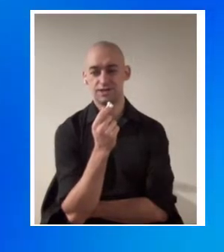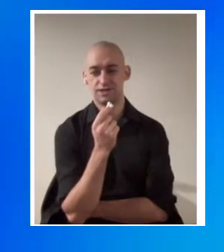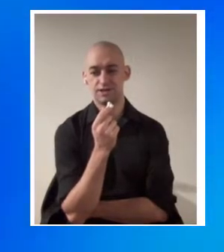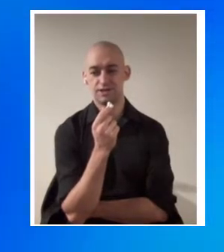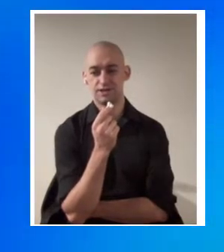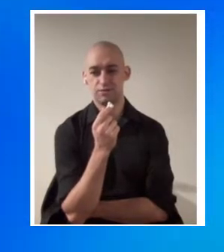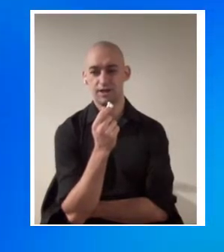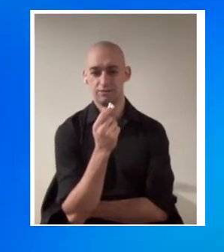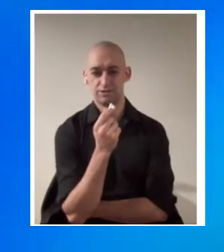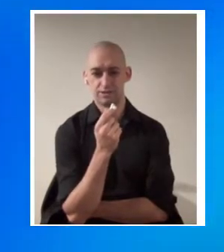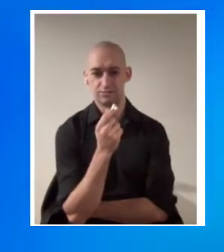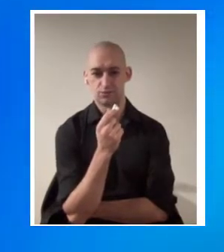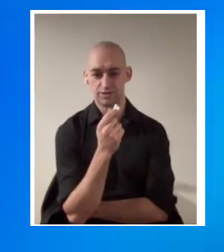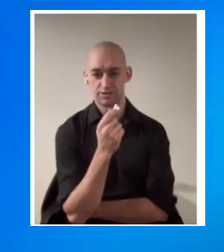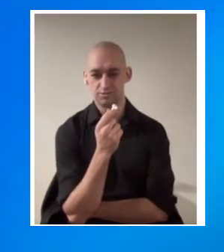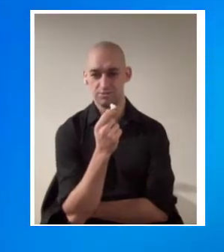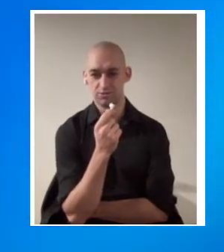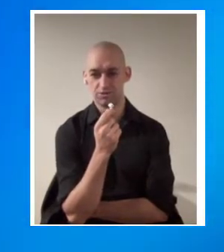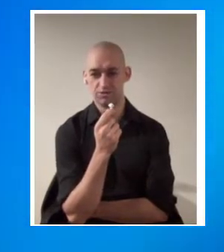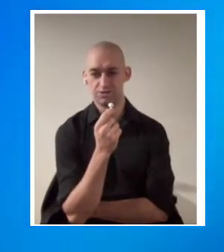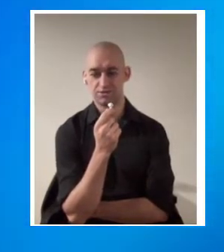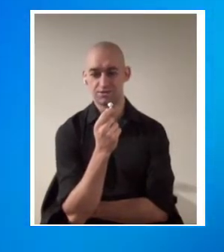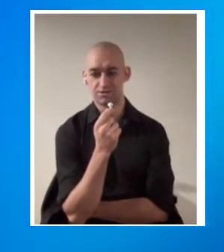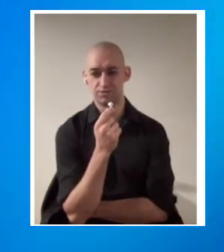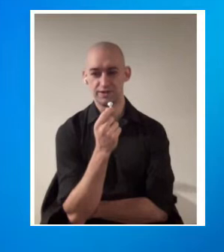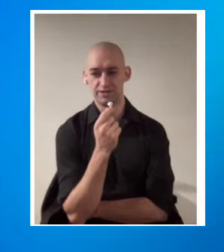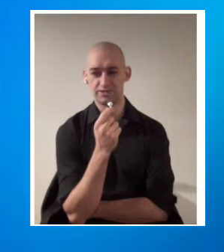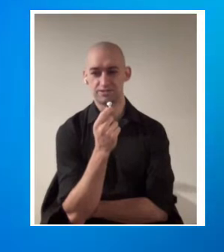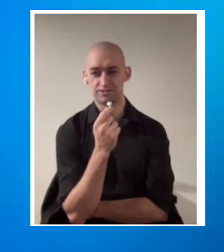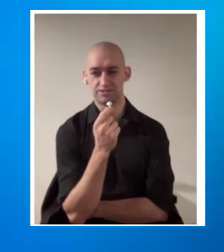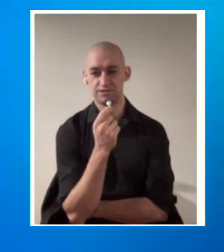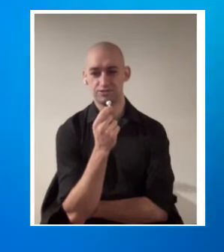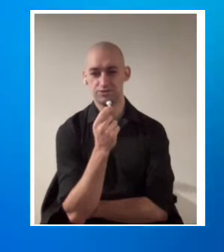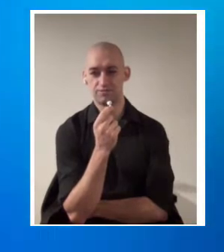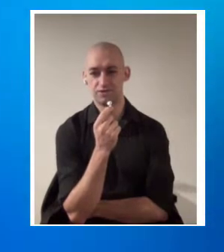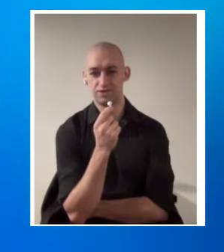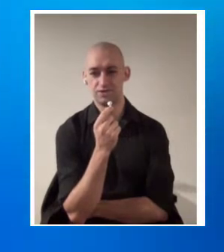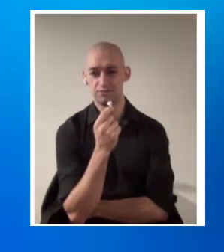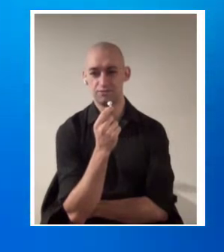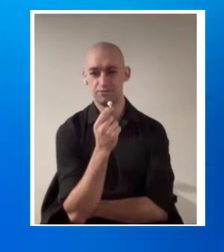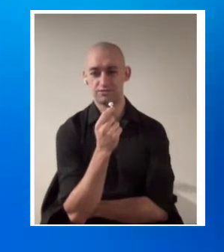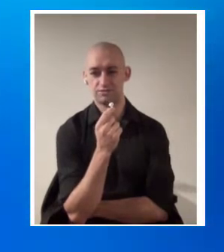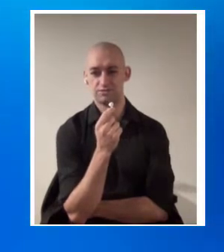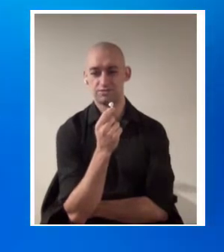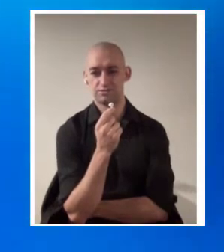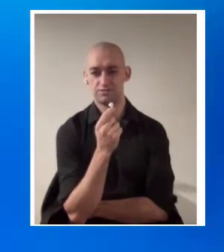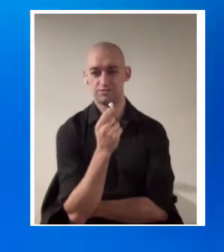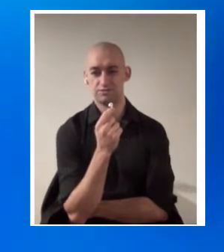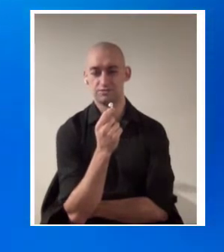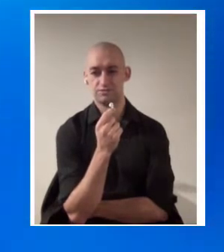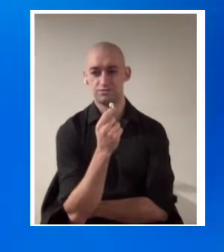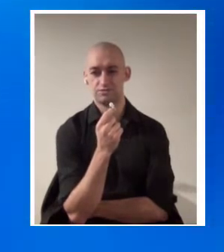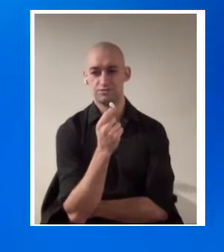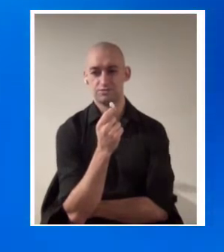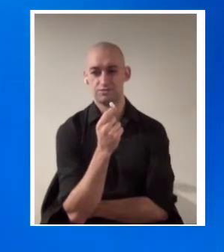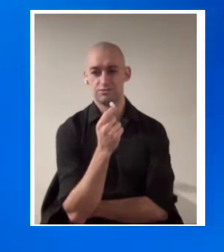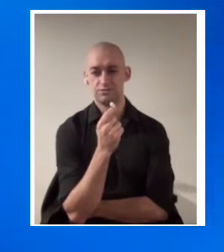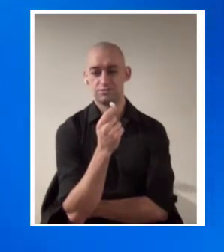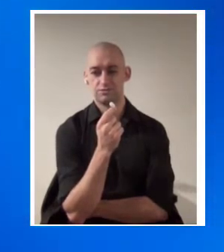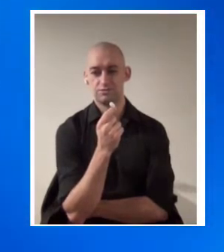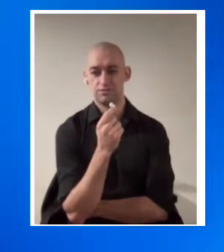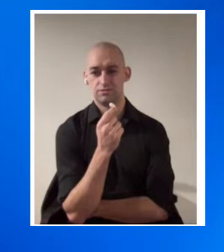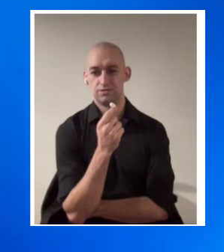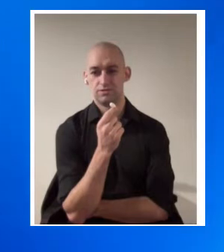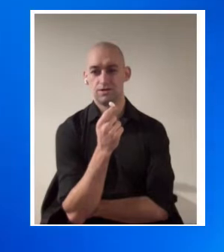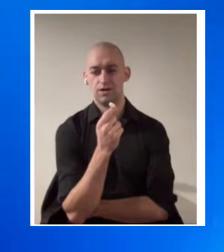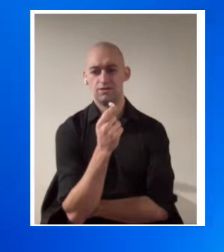and about, you know, and I may have been involved with this in other meetings where we have two rooms going